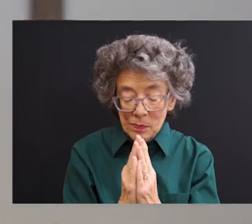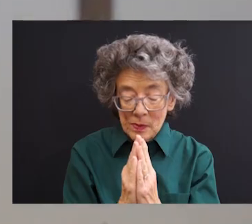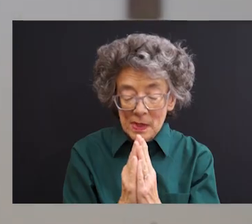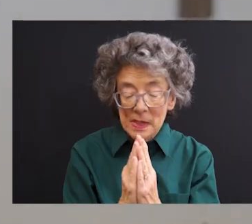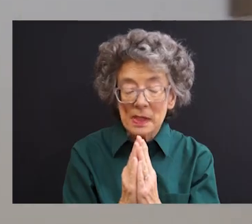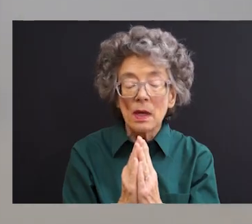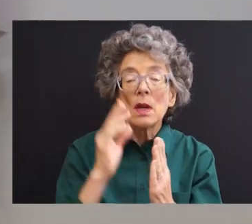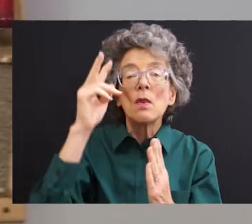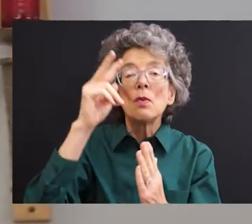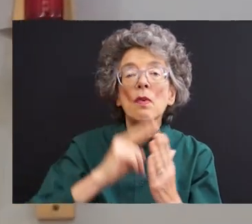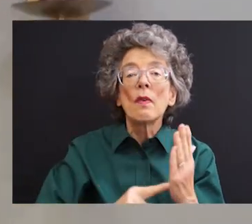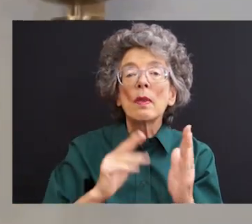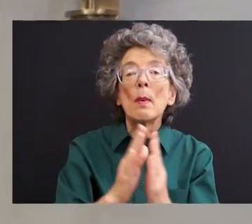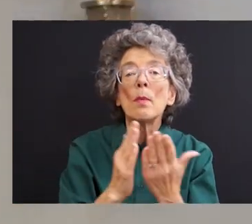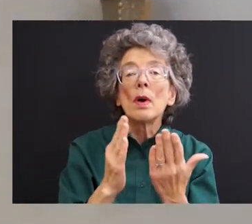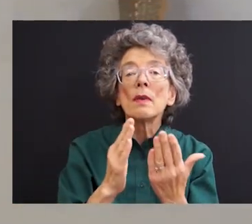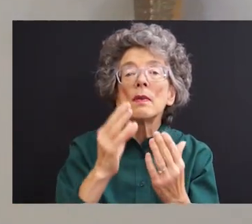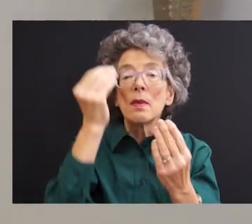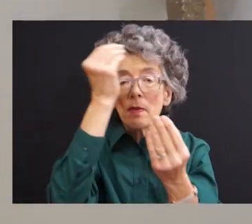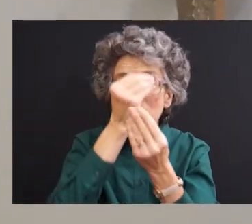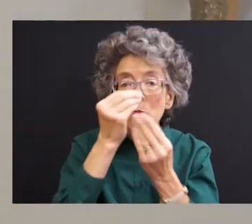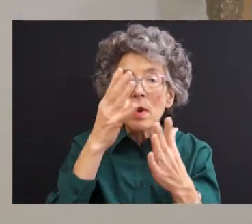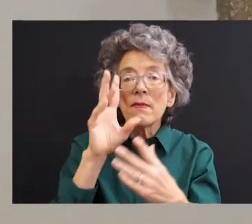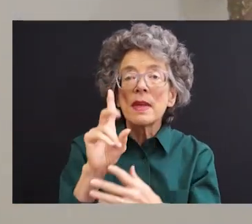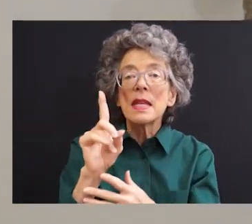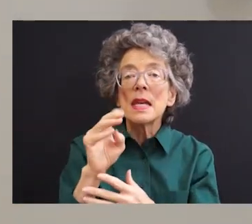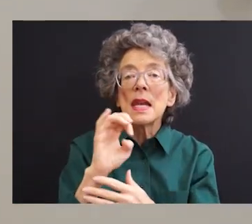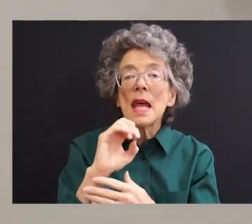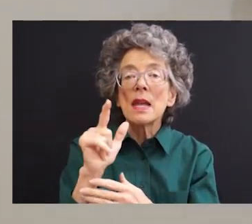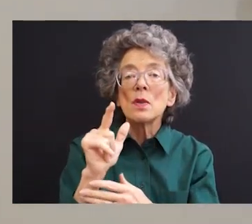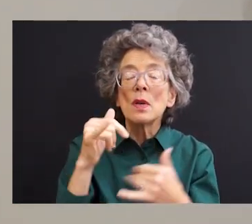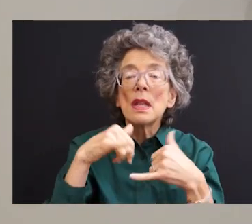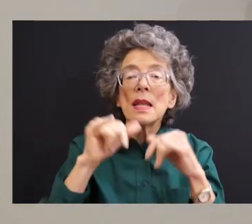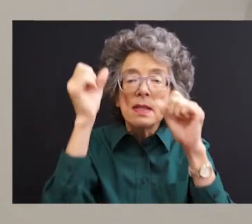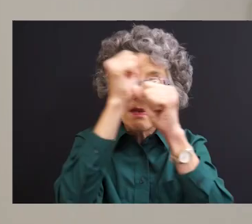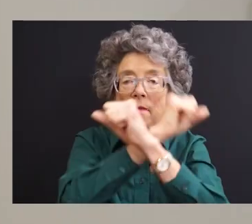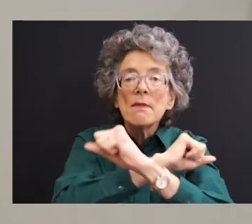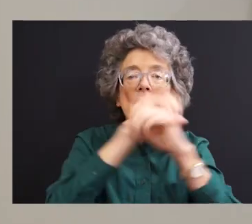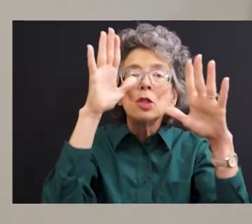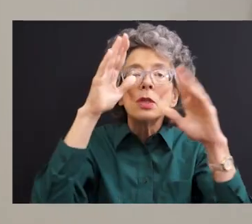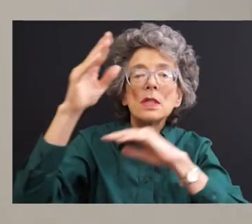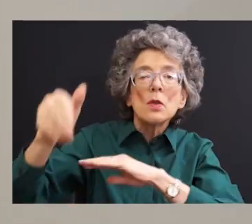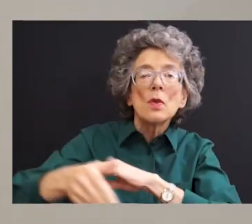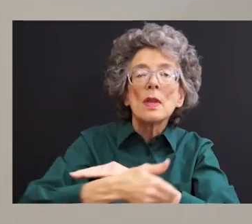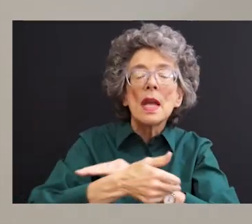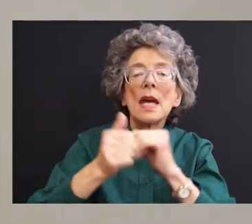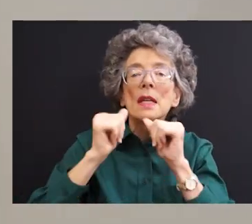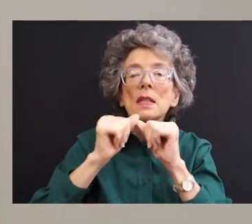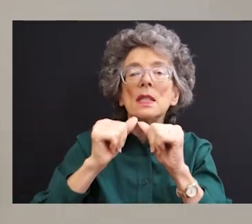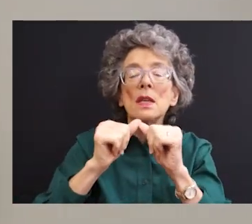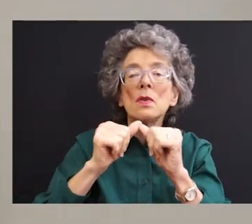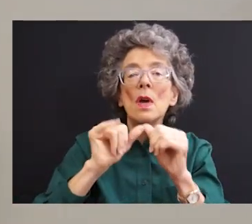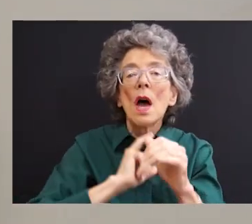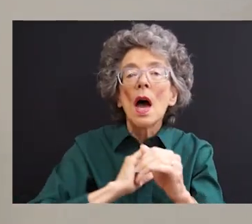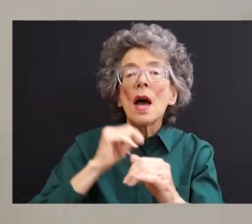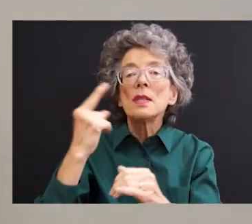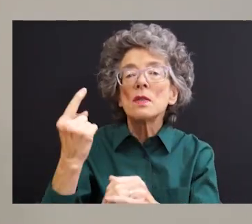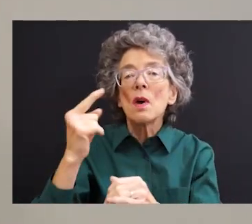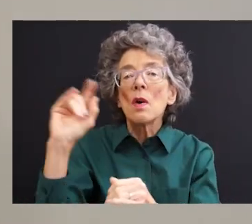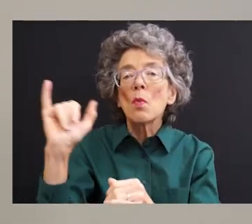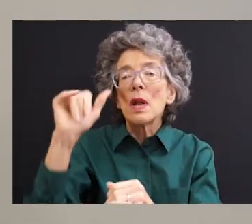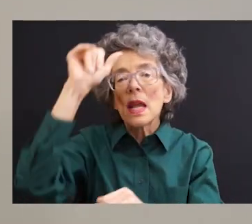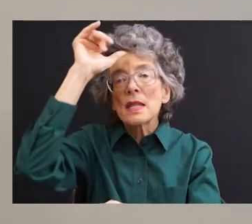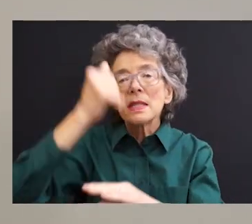Amen. A reading from the book of the prophet Daniel. As the visions during the night continued, I saw one like a son of